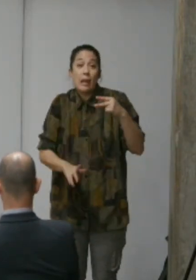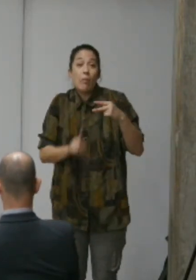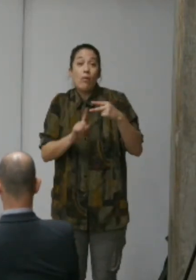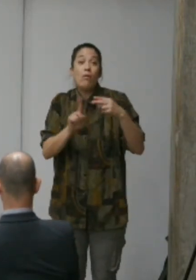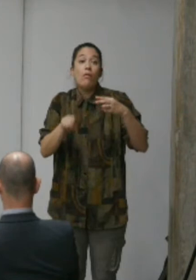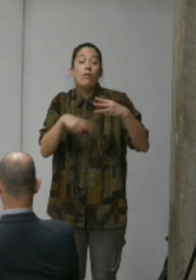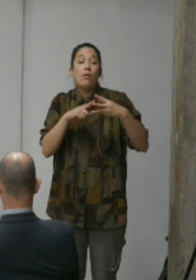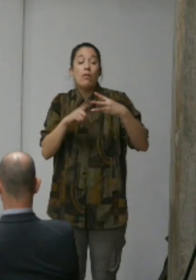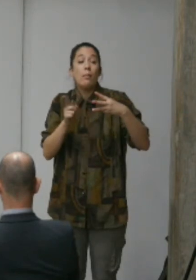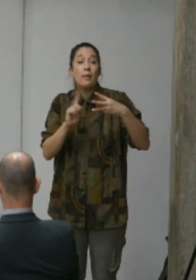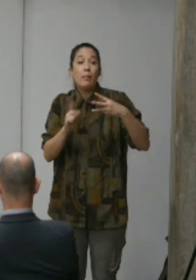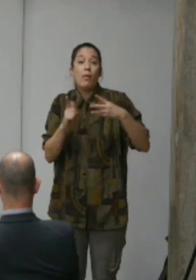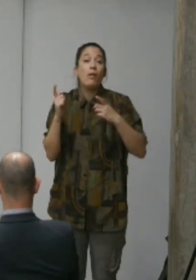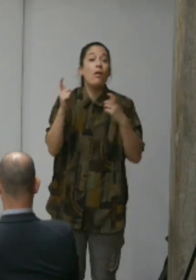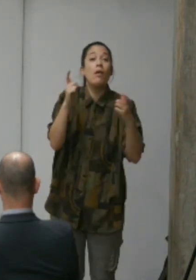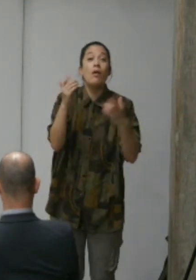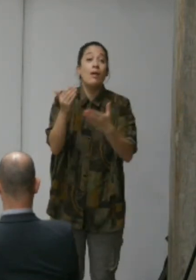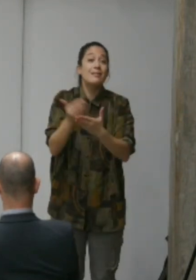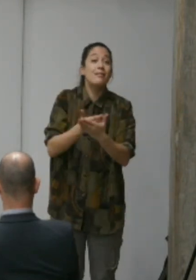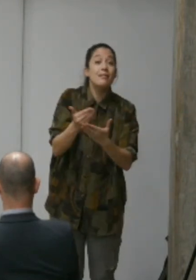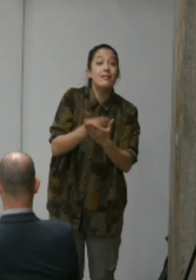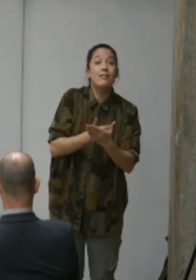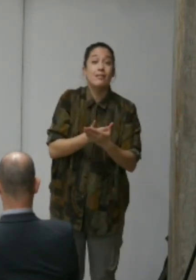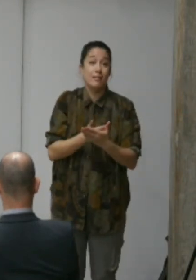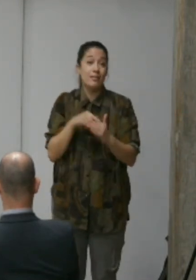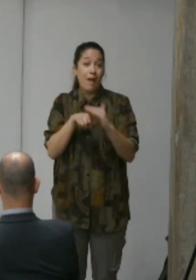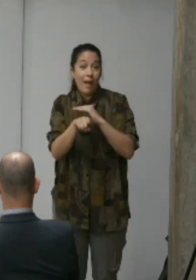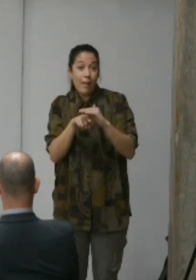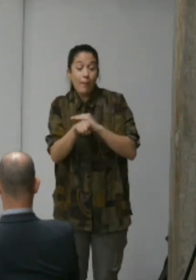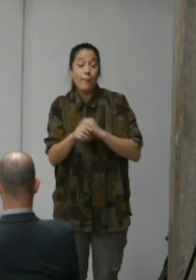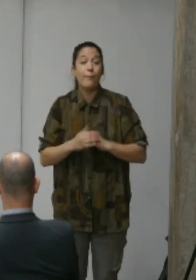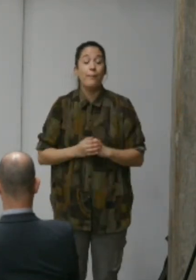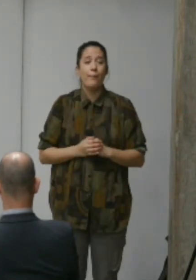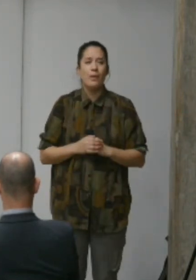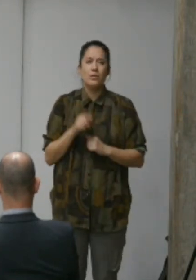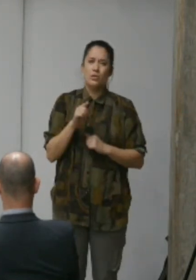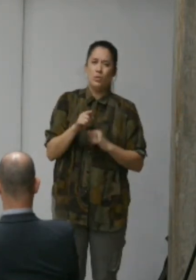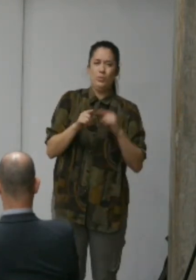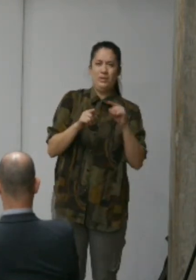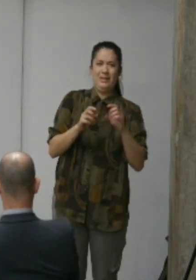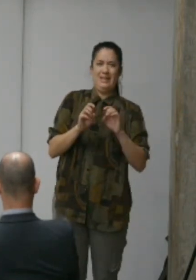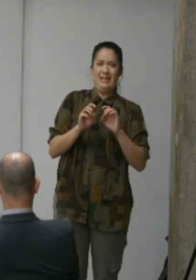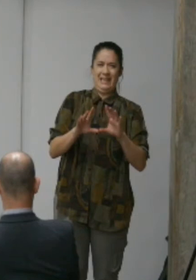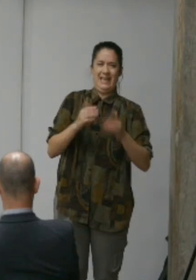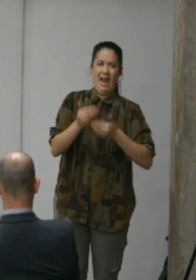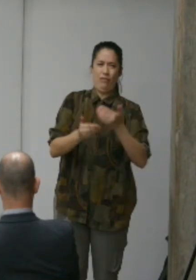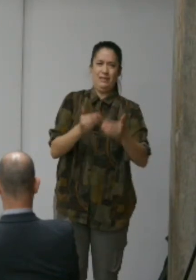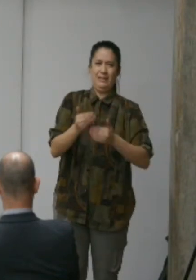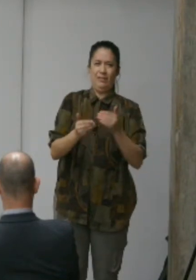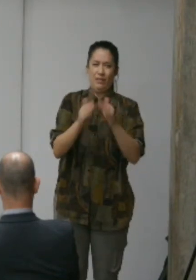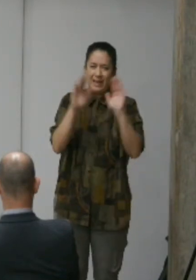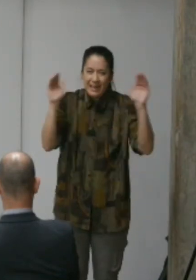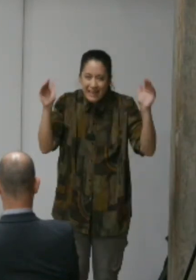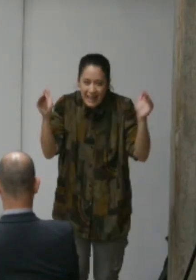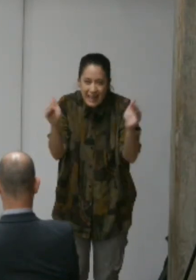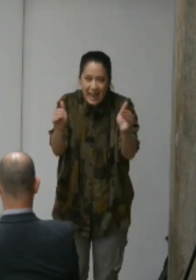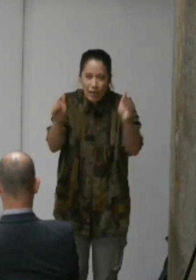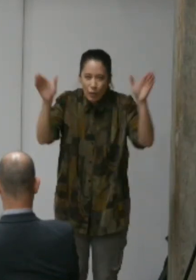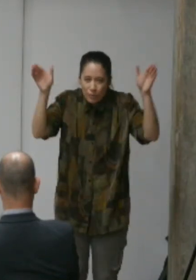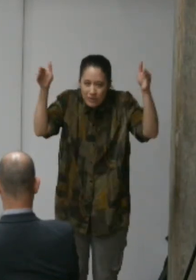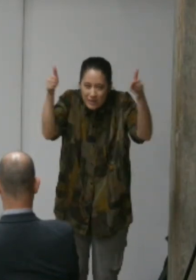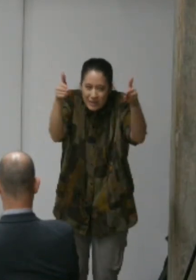asylum. And that narrative of dependency is part of the violent design of the welfare state and